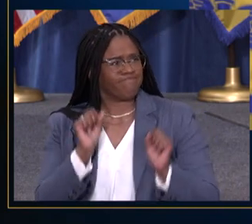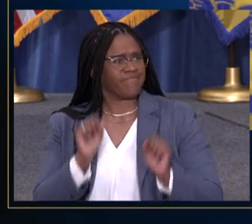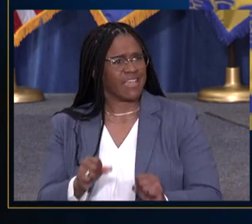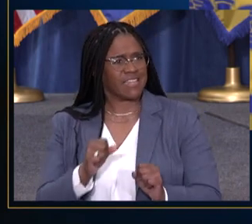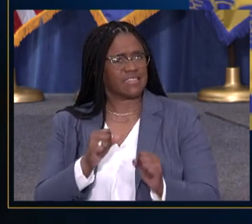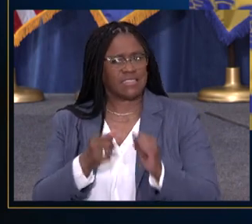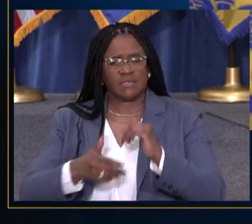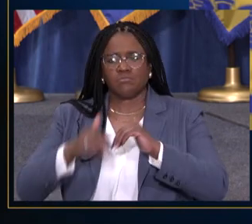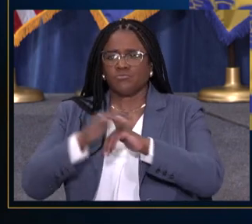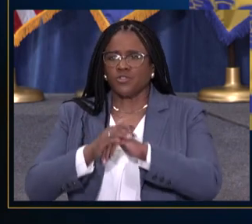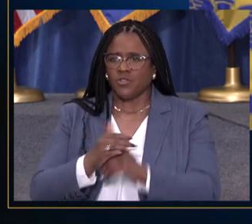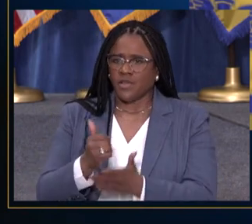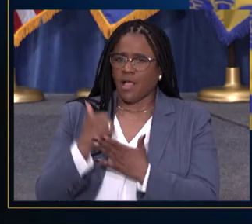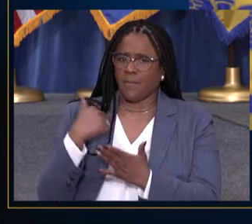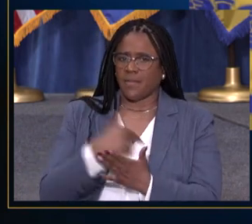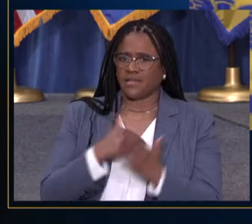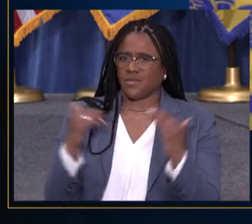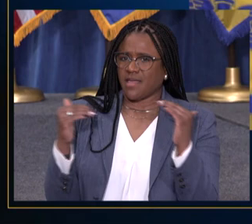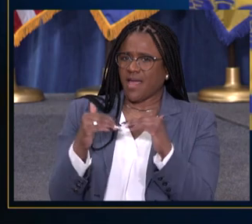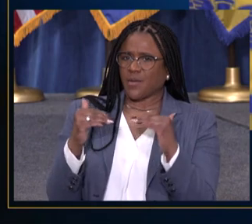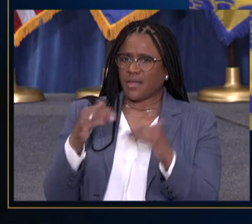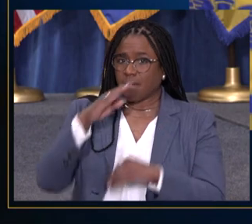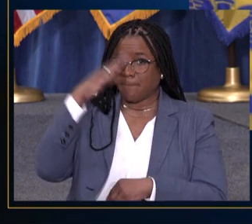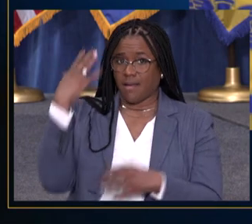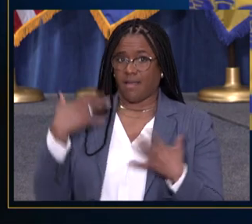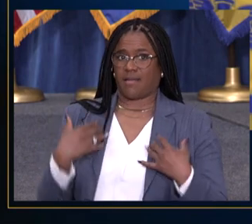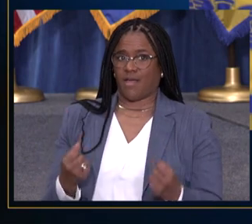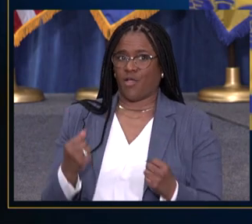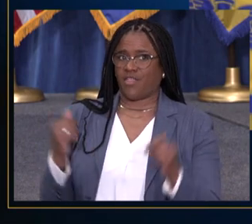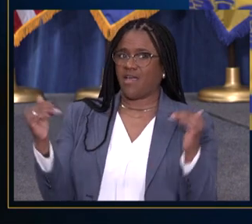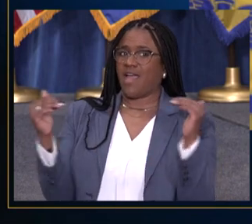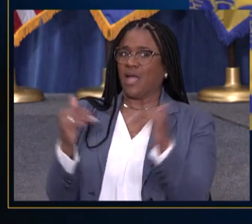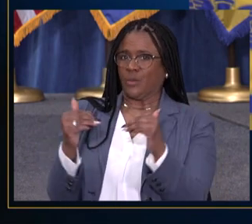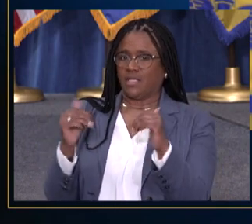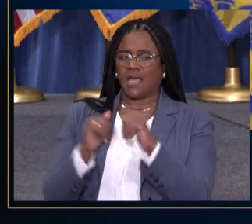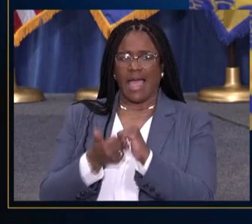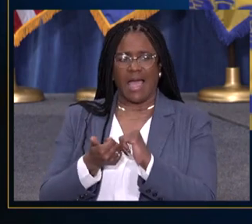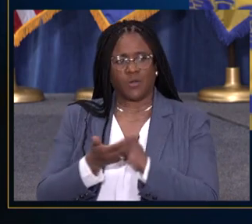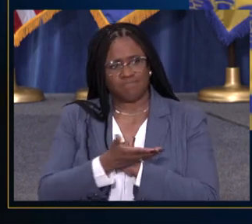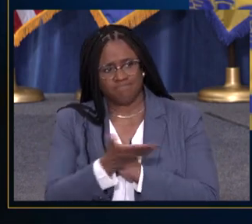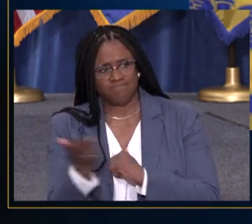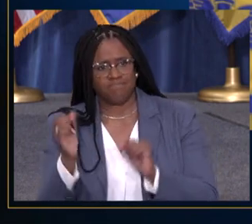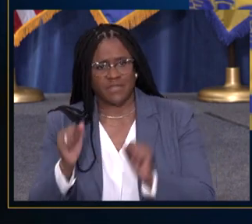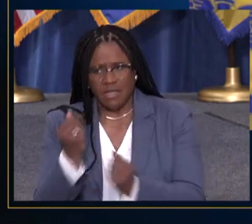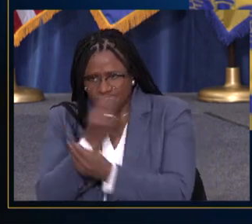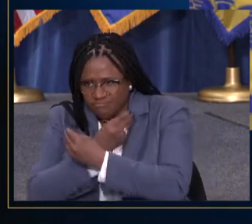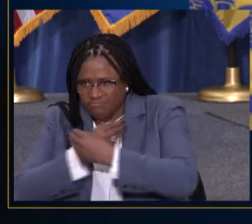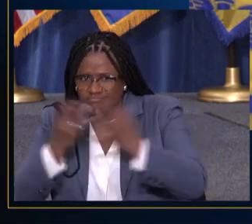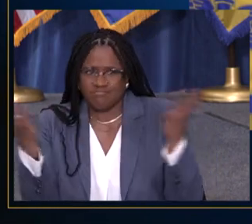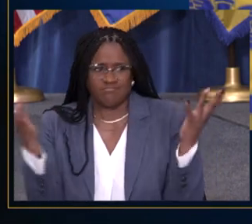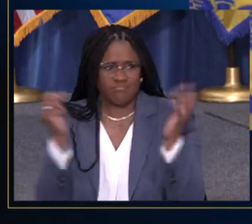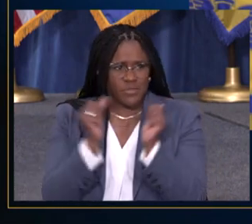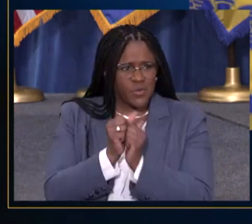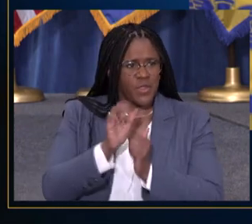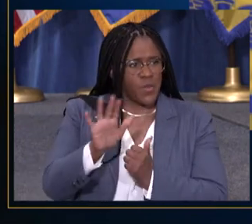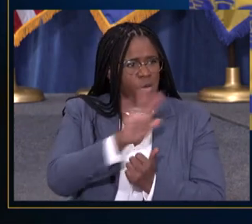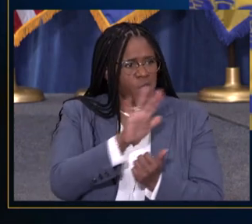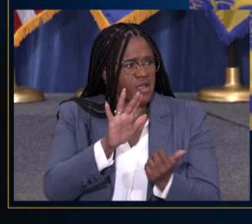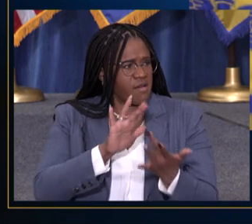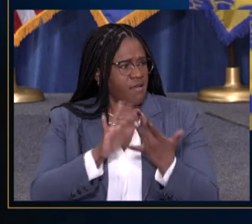improve health equity, Black health equity, how you can share information with your